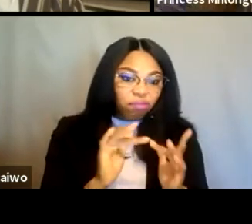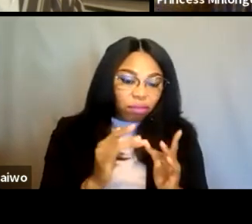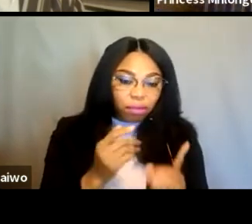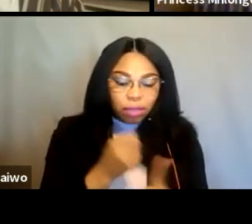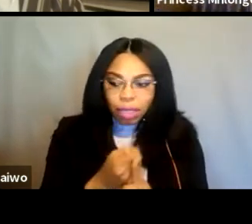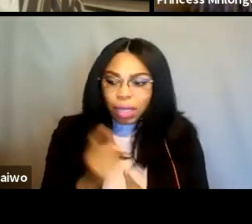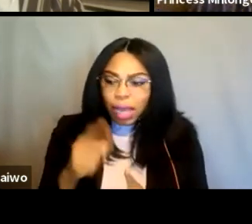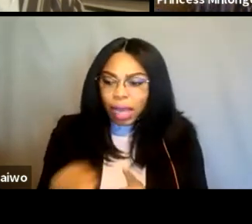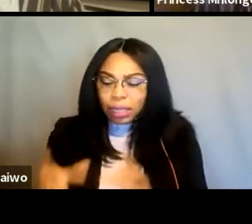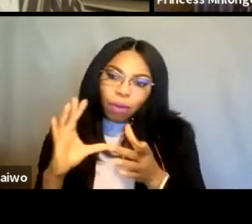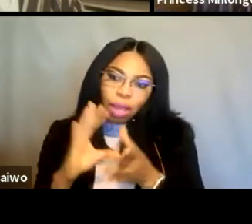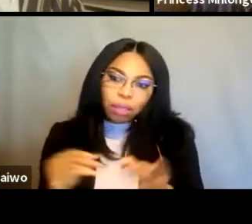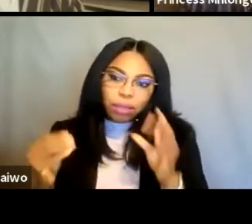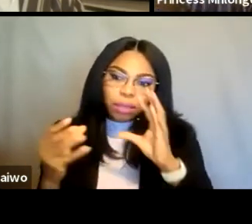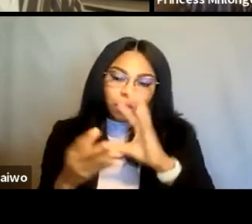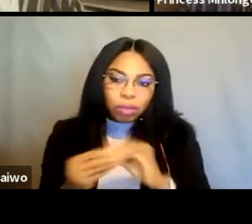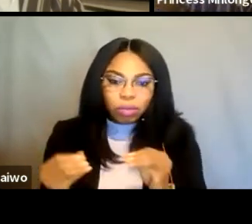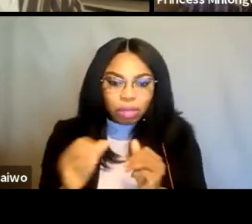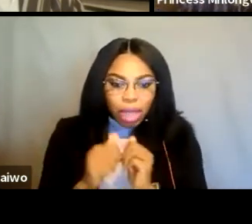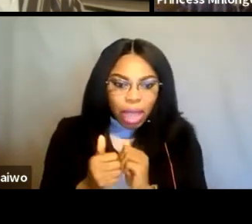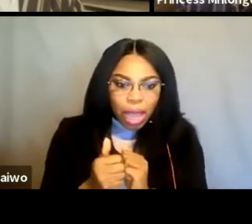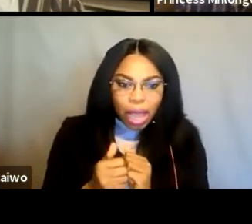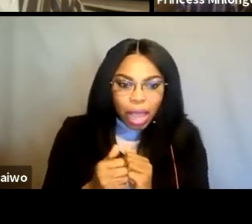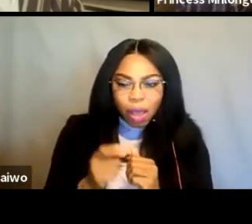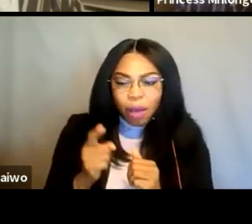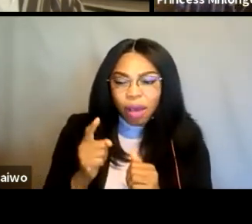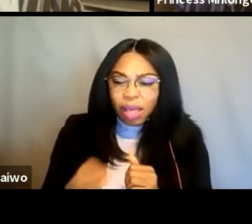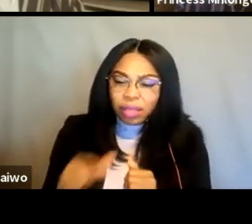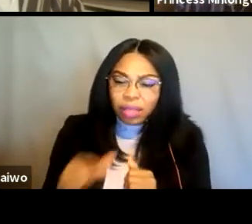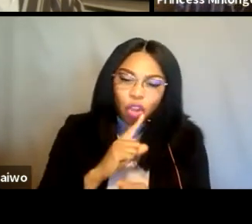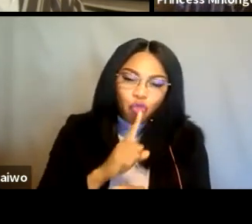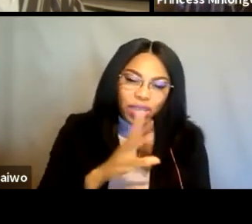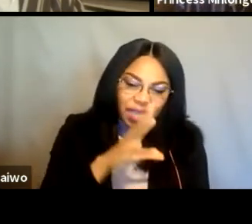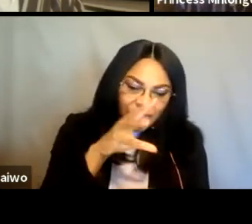stories, you know, how they are not really into this thing